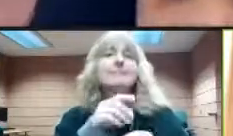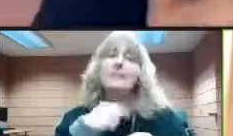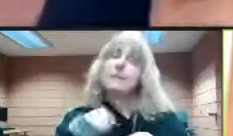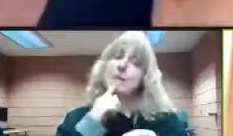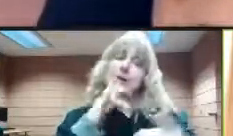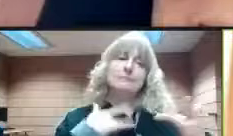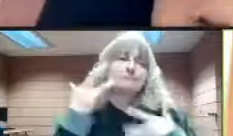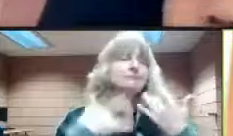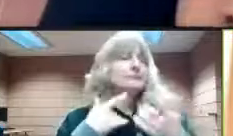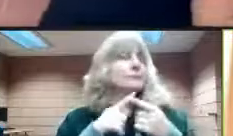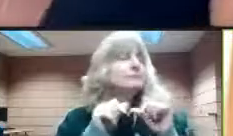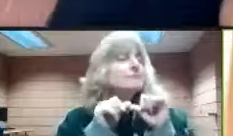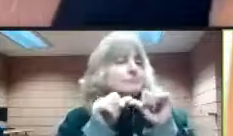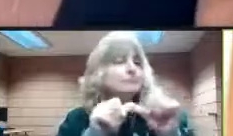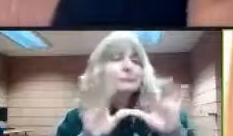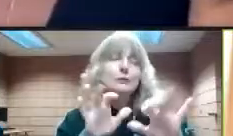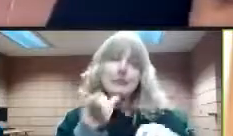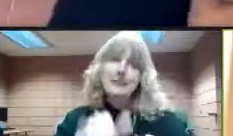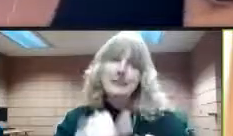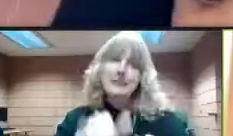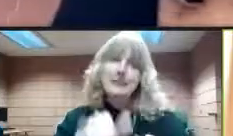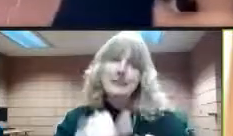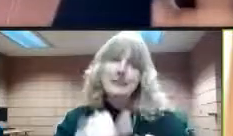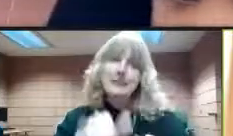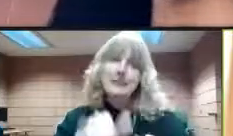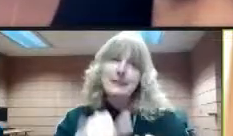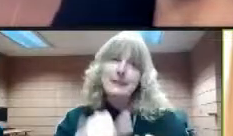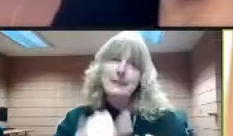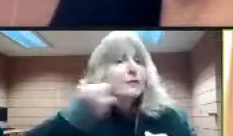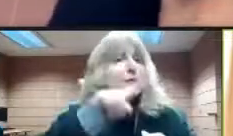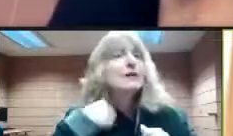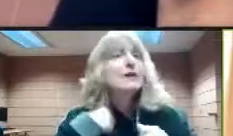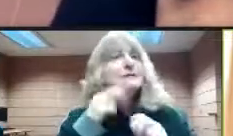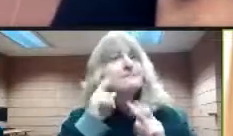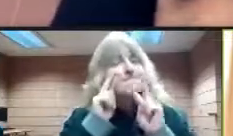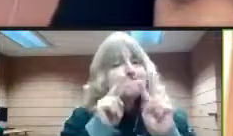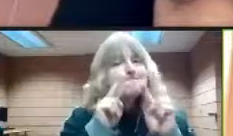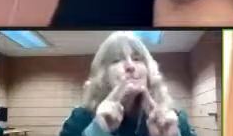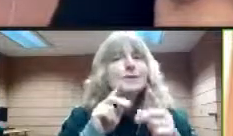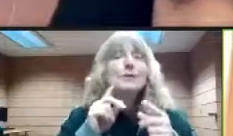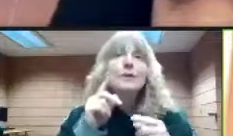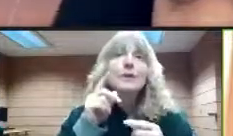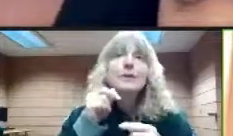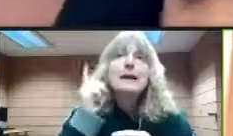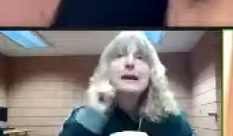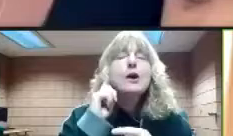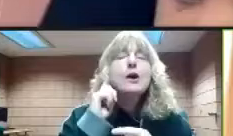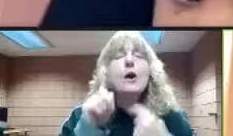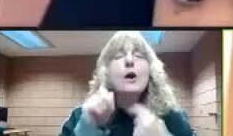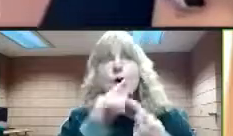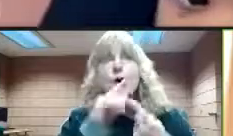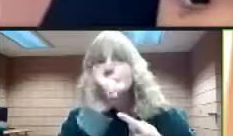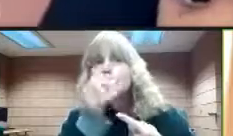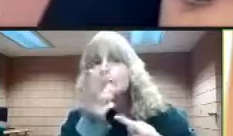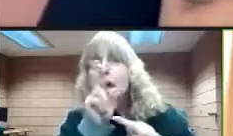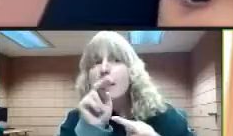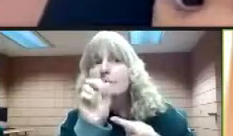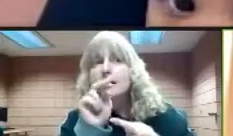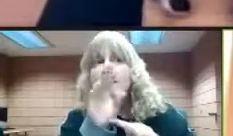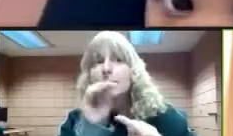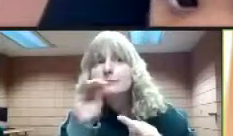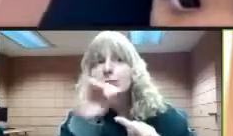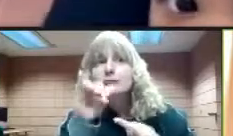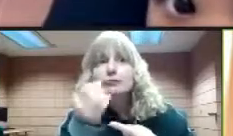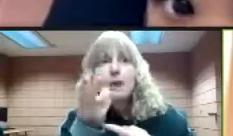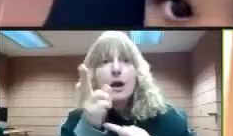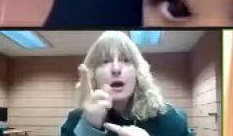with you all. And I look forward to hearing from Dr. Cunningham about Johnson & Johnson's vaccination